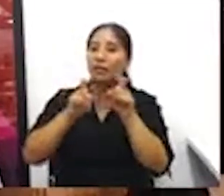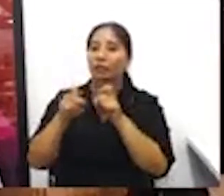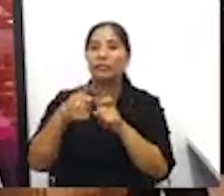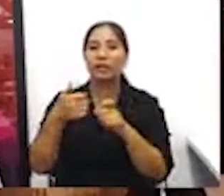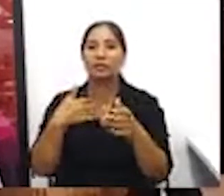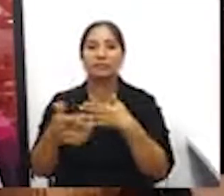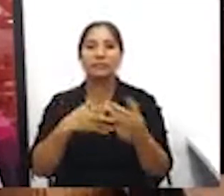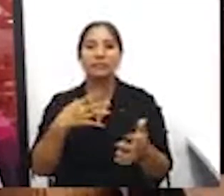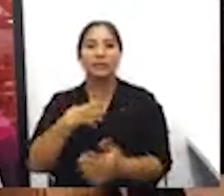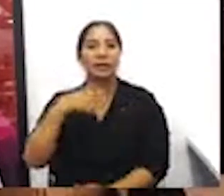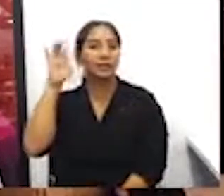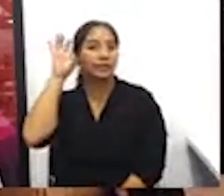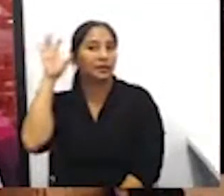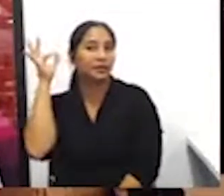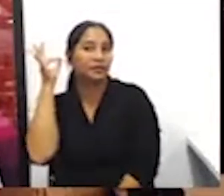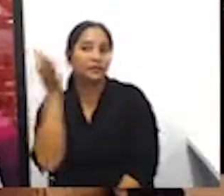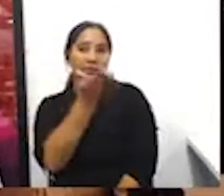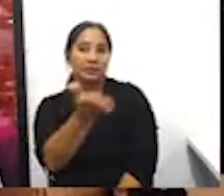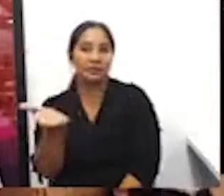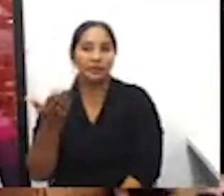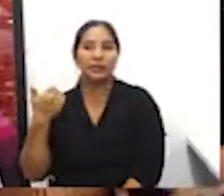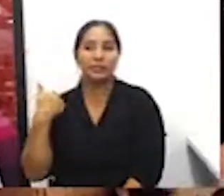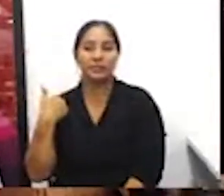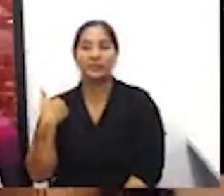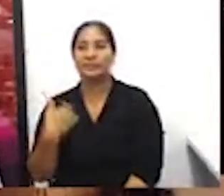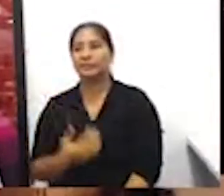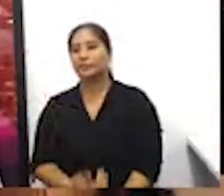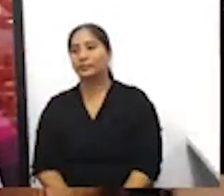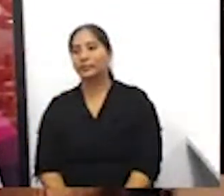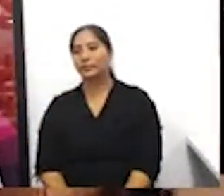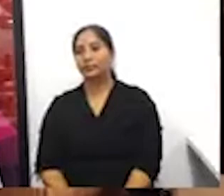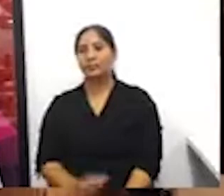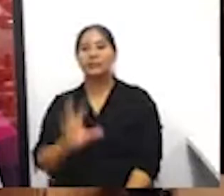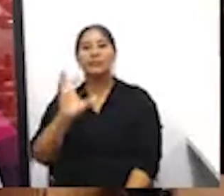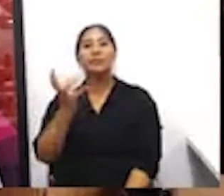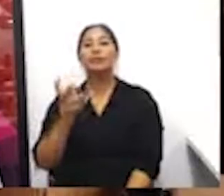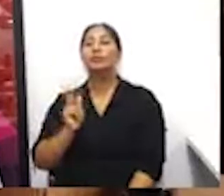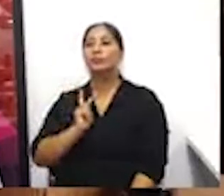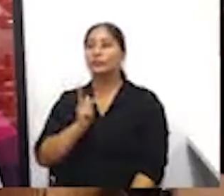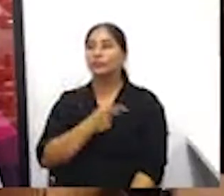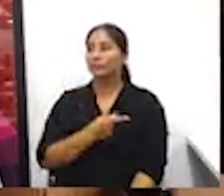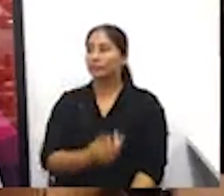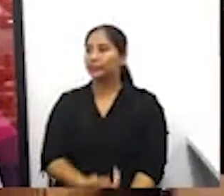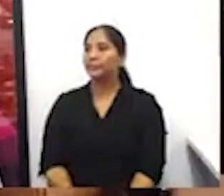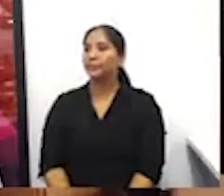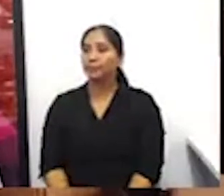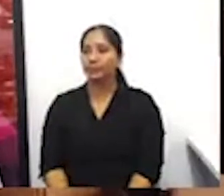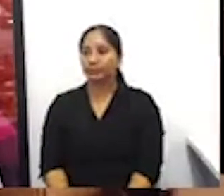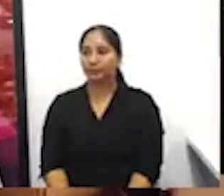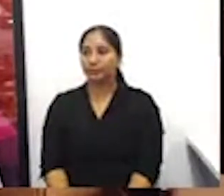Were you raising your hand? Yeah. Okay, we have a question over here, please.